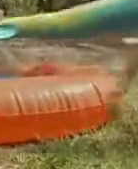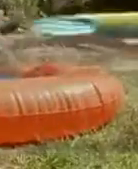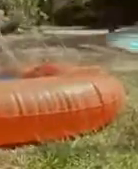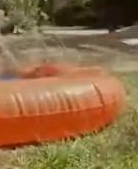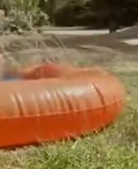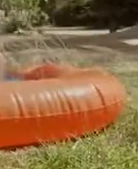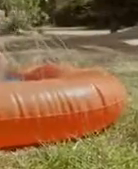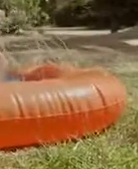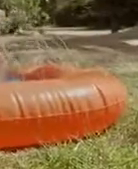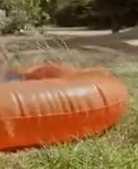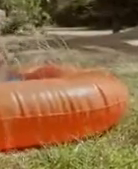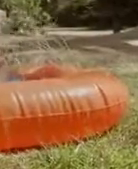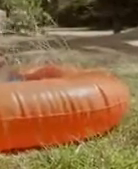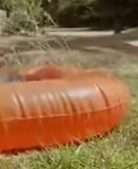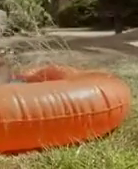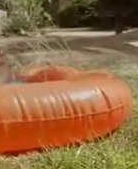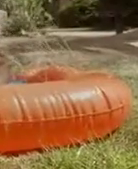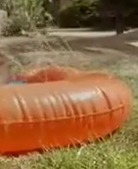goes.